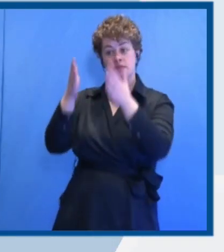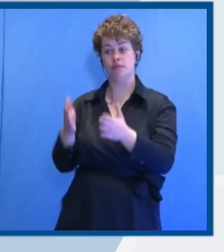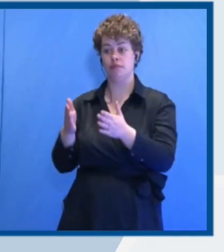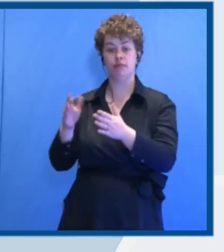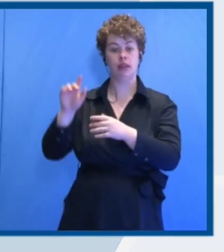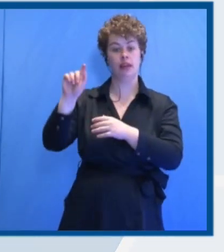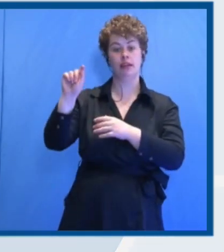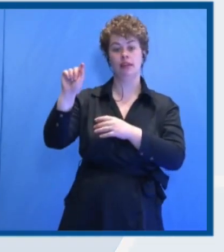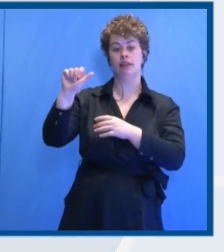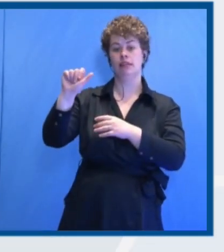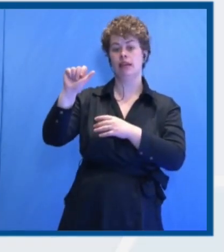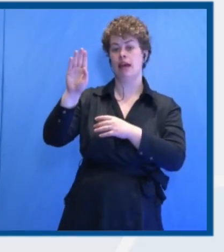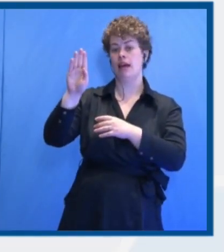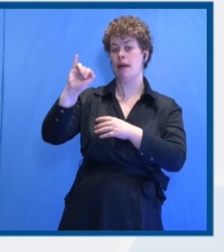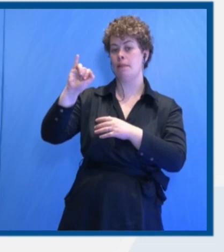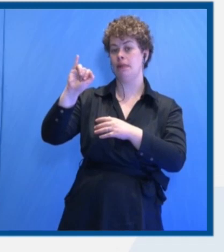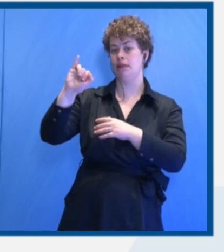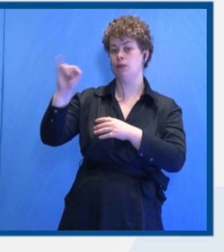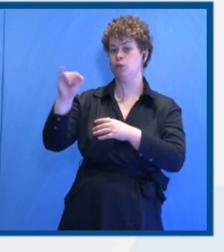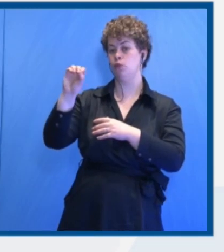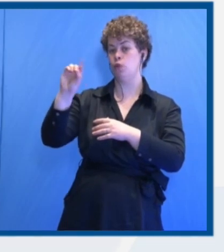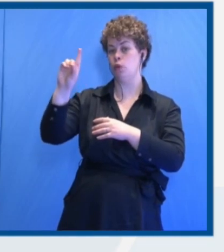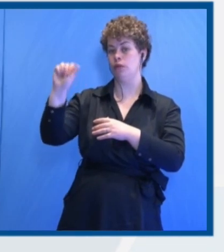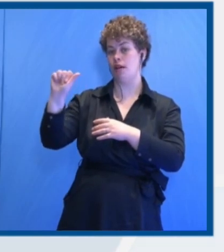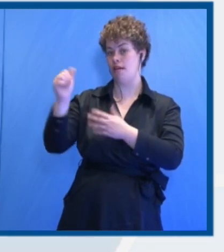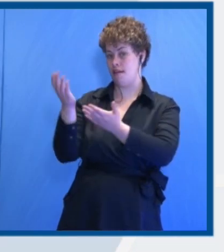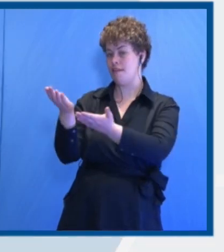Tabi to speak to us? Thank you.